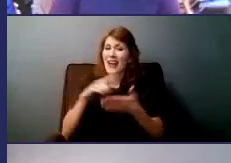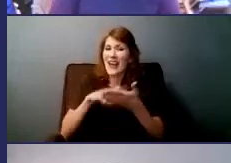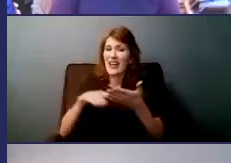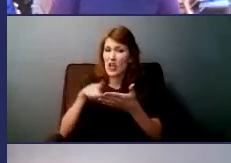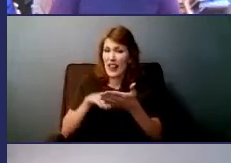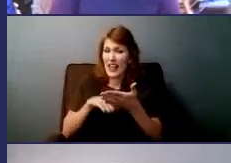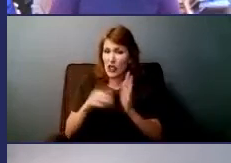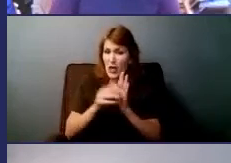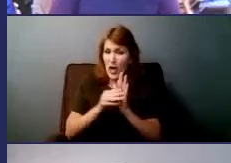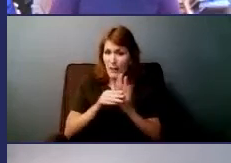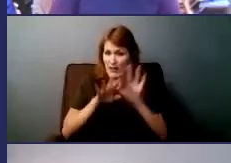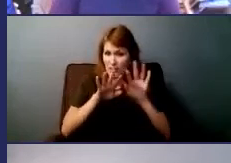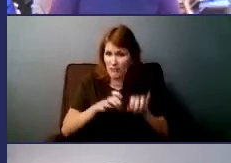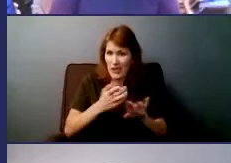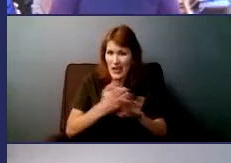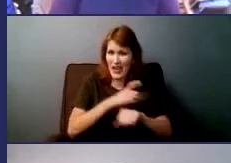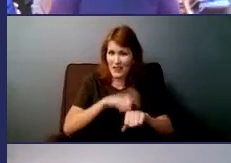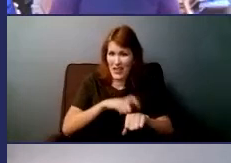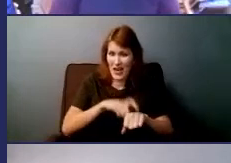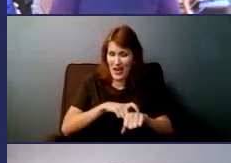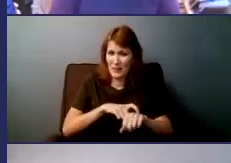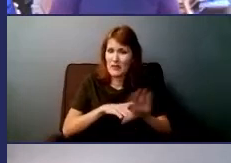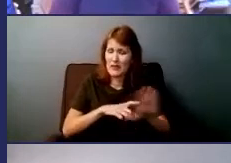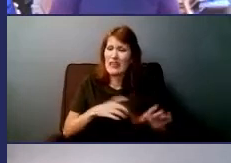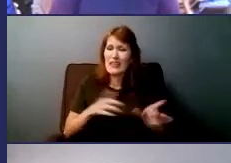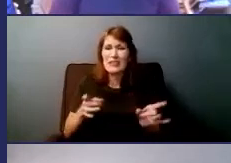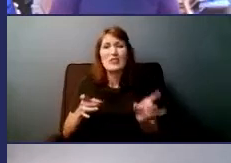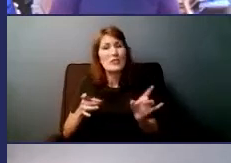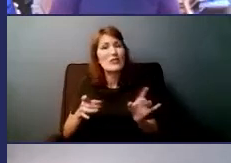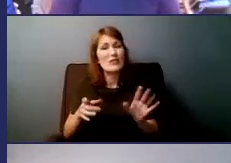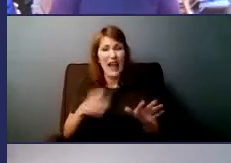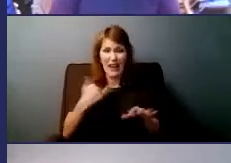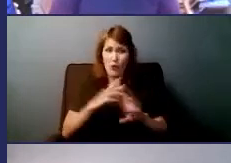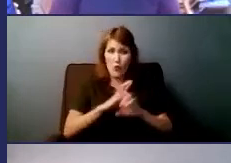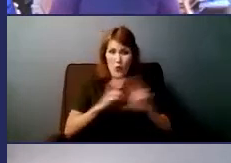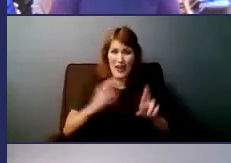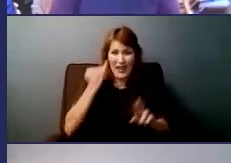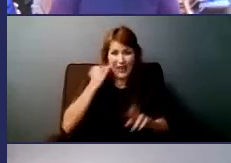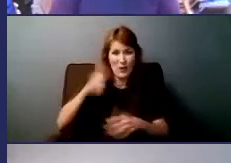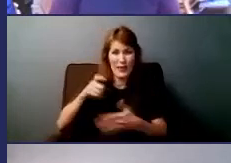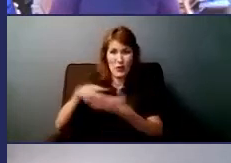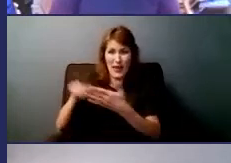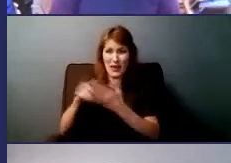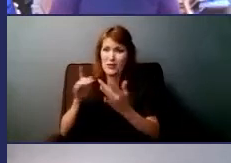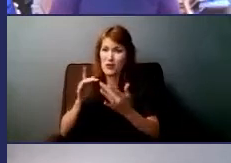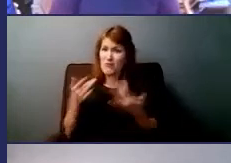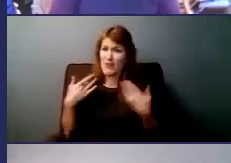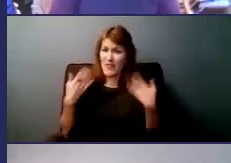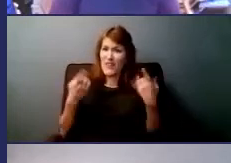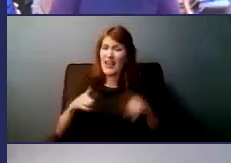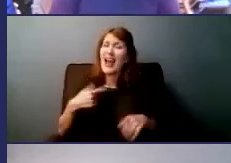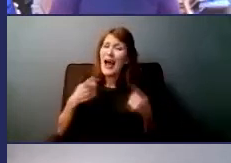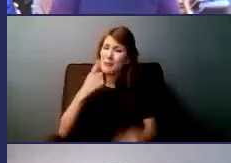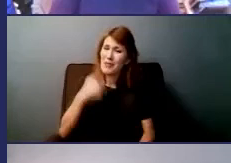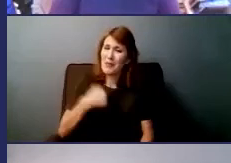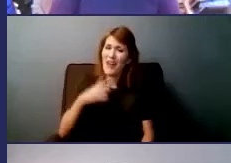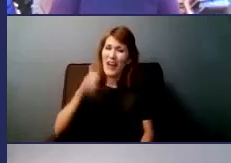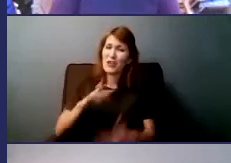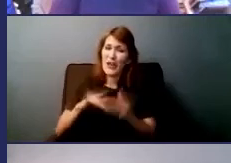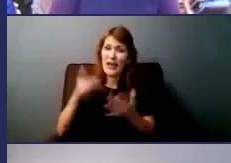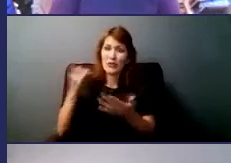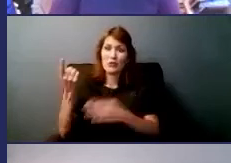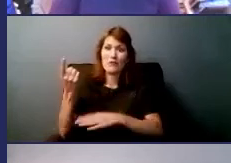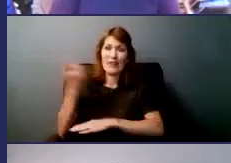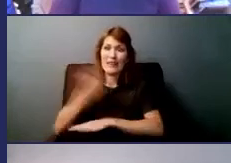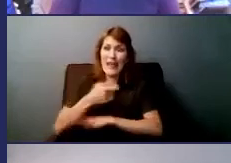nothing worse than having to cancel an event. I've had to cancel many the day before, the morning of, and you will likely be frazzled,